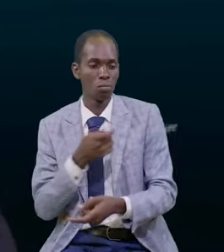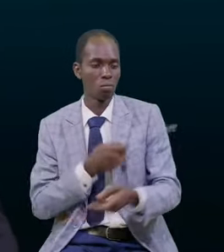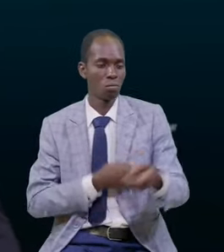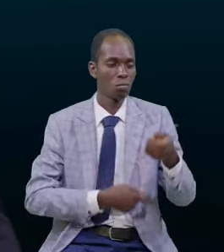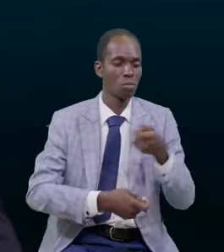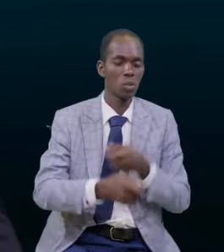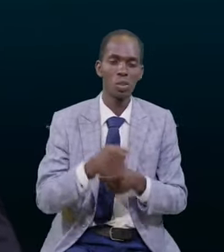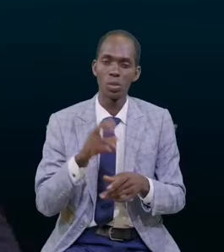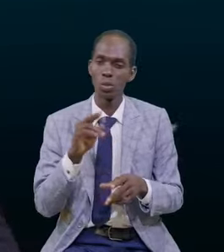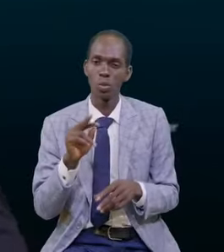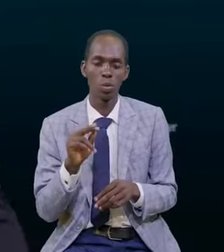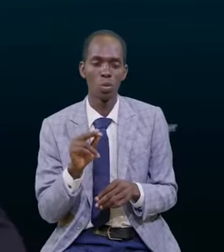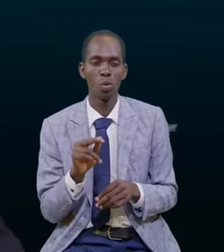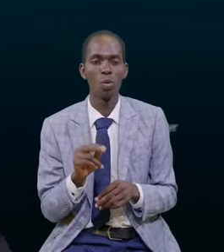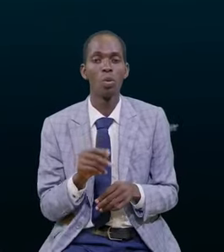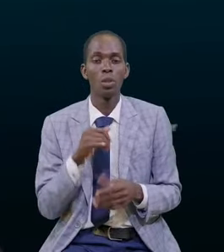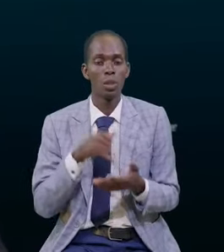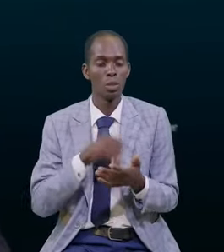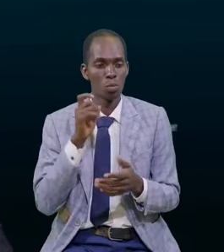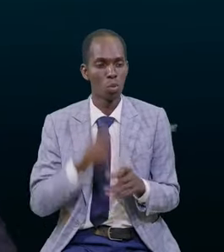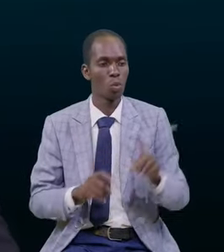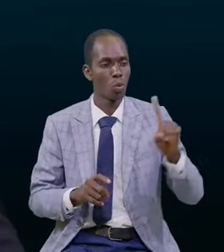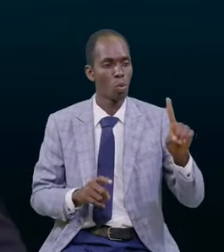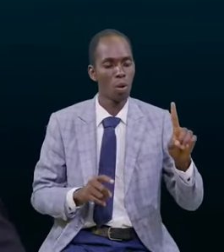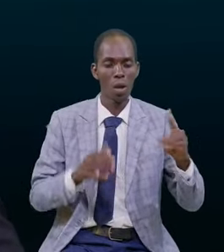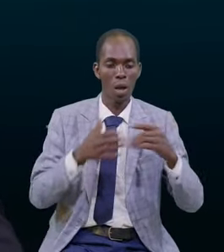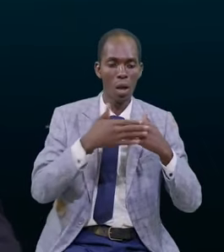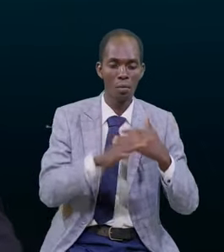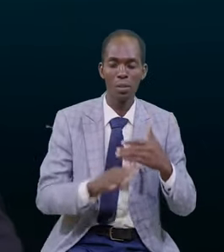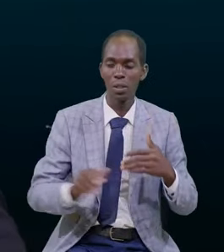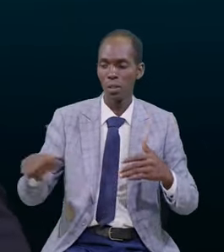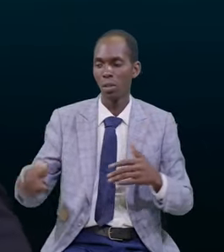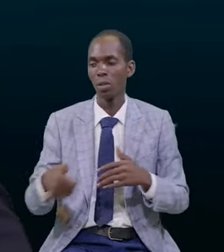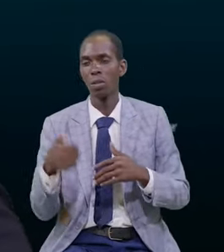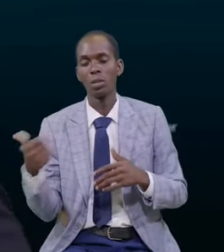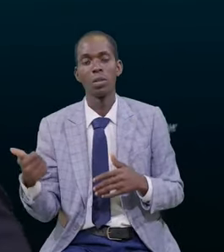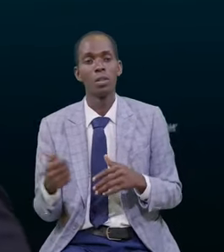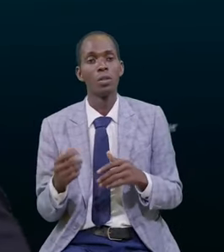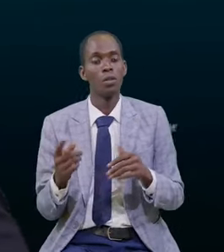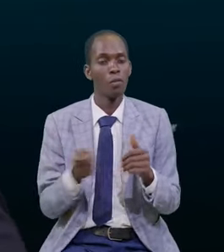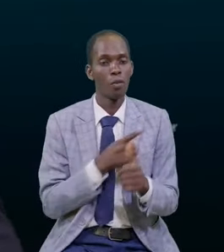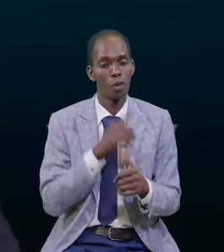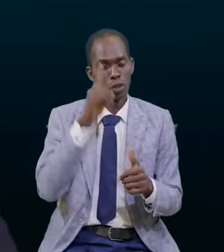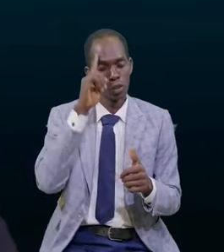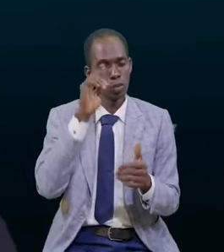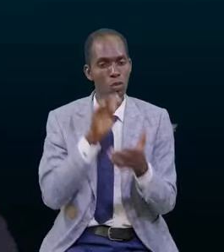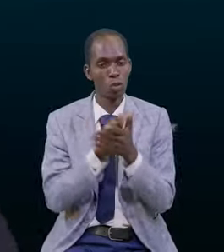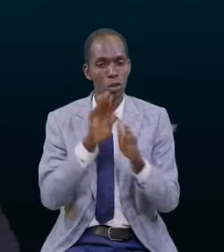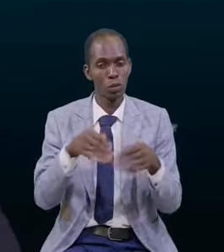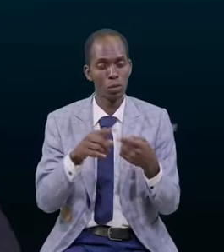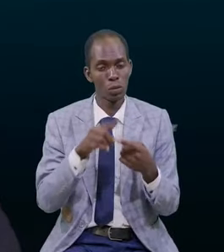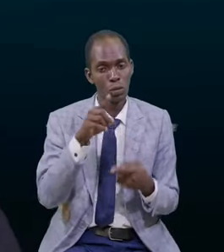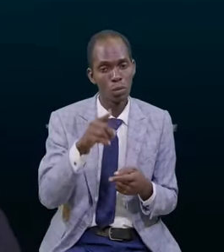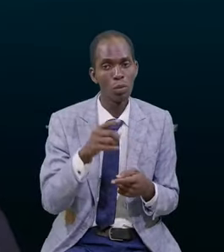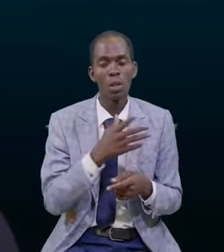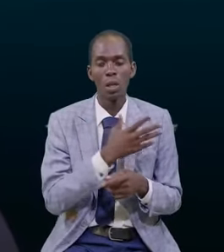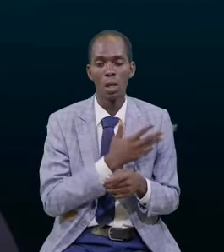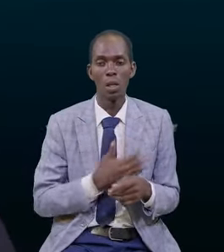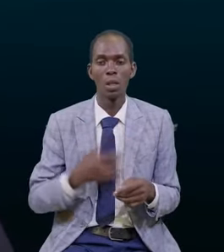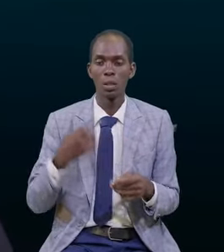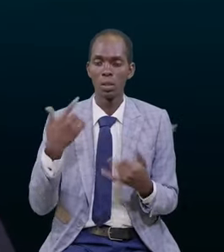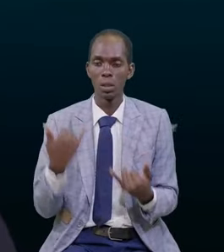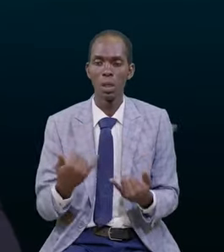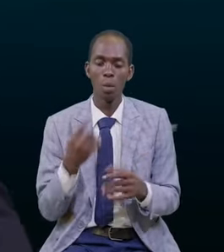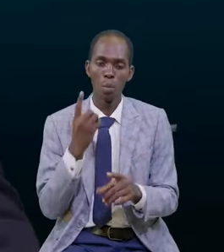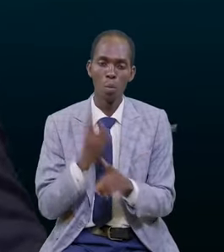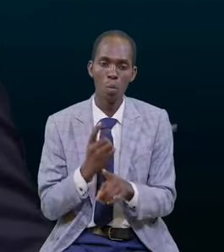be one after the other a trust committed and then a proper discharge of that thrust and as we look at our